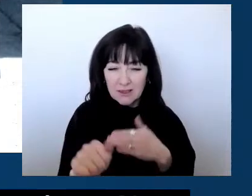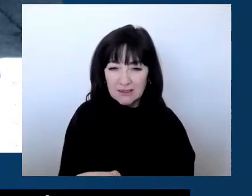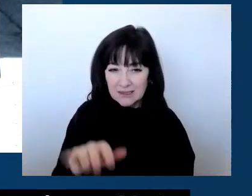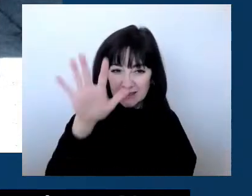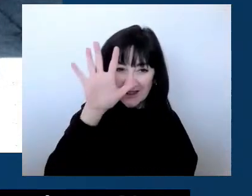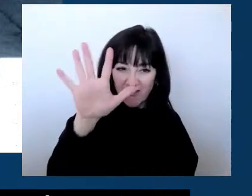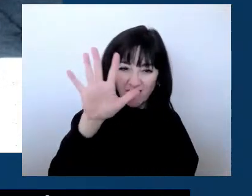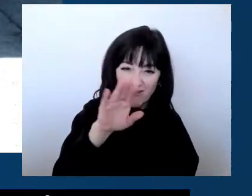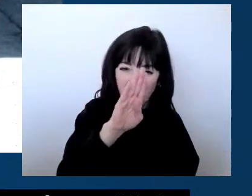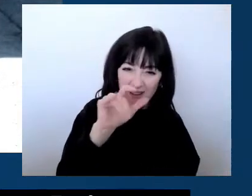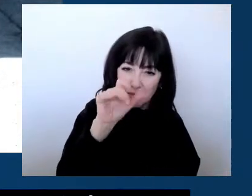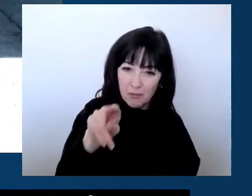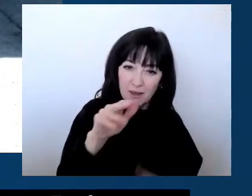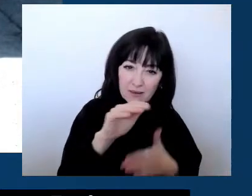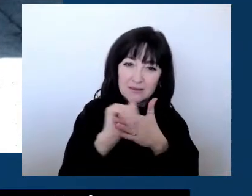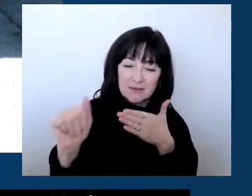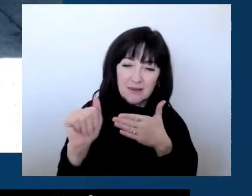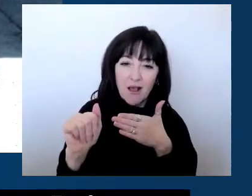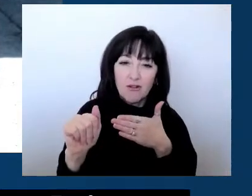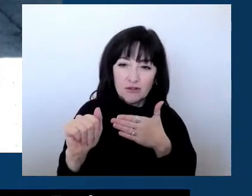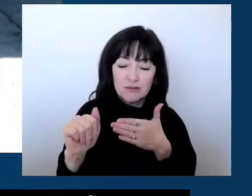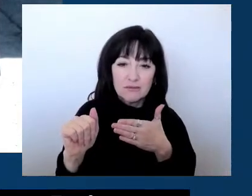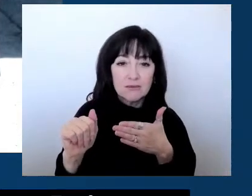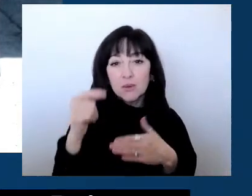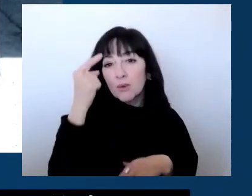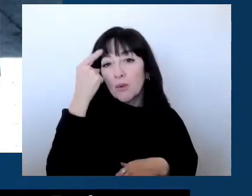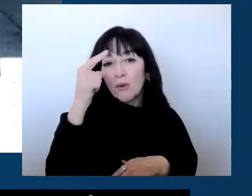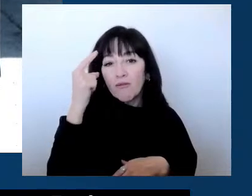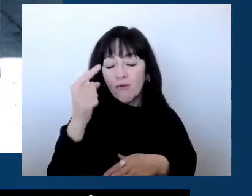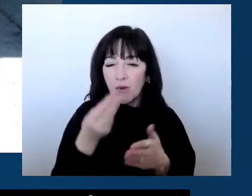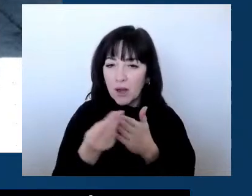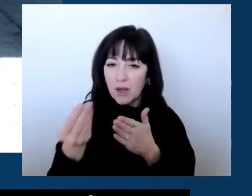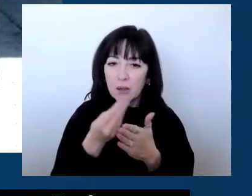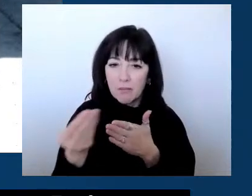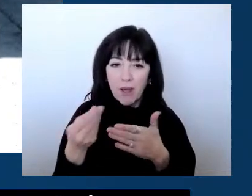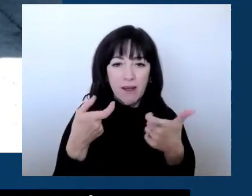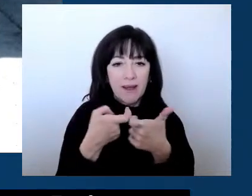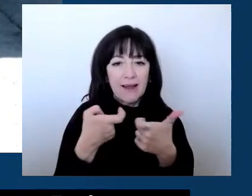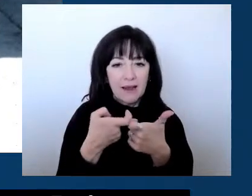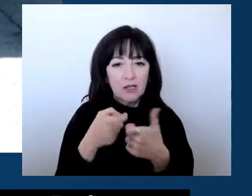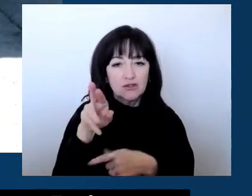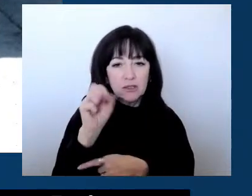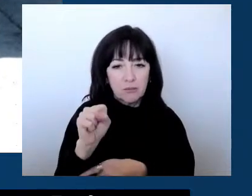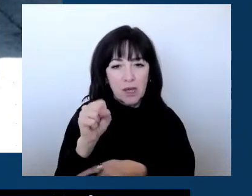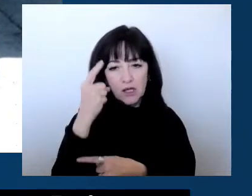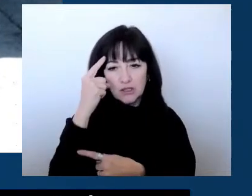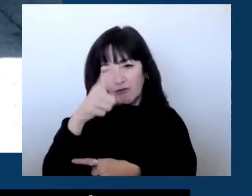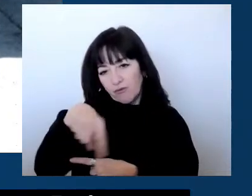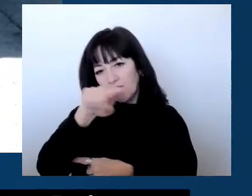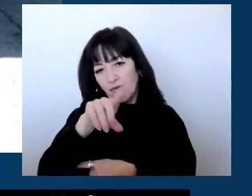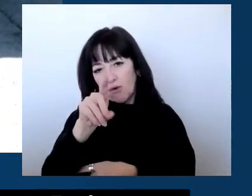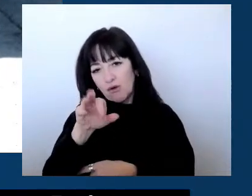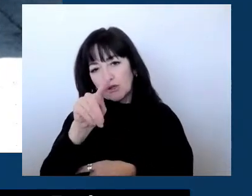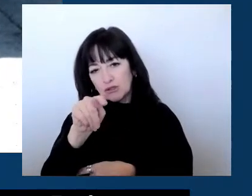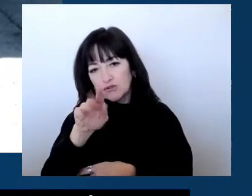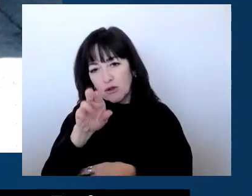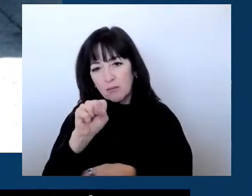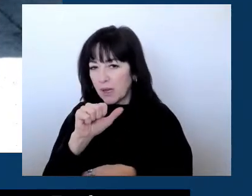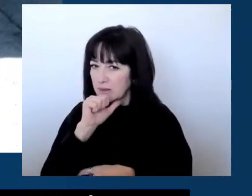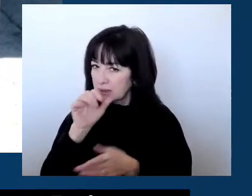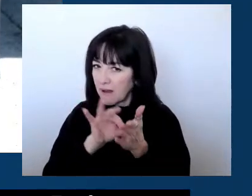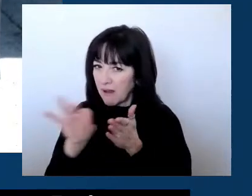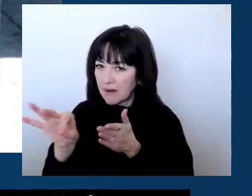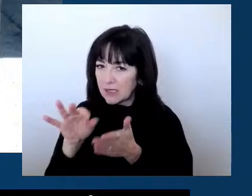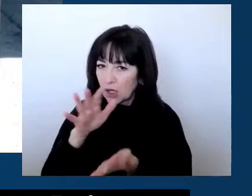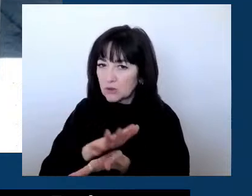billion for buying electric buses. And that's just for like the DART kind of stuff. Doesn't count in the school bus. We've got another, I